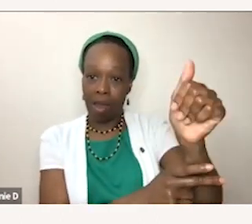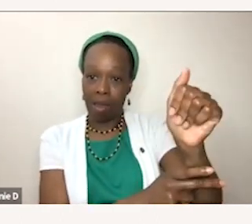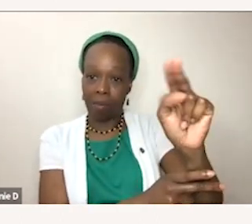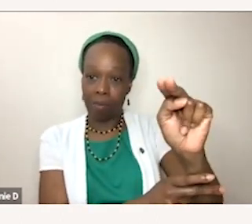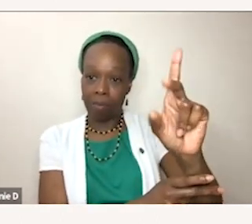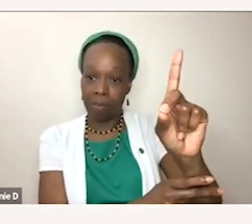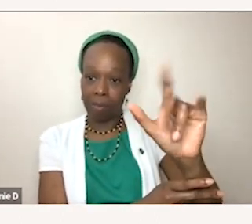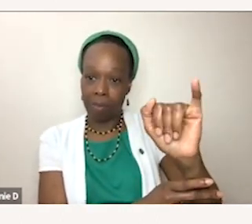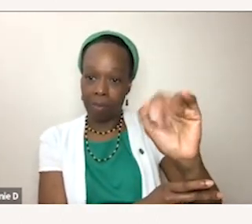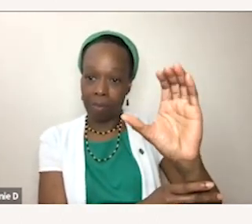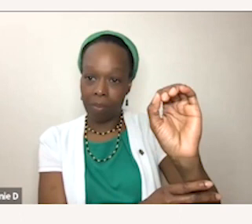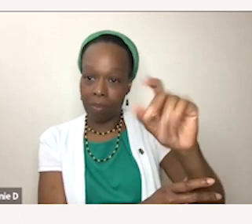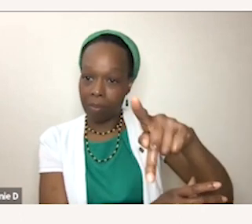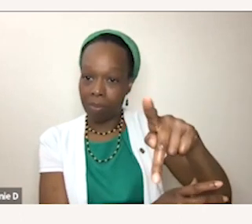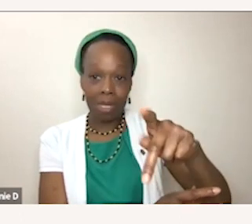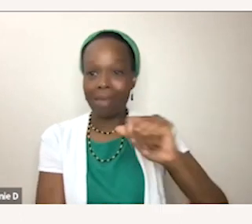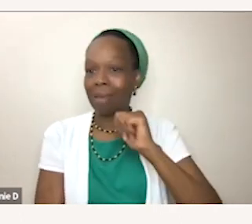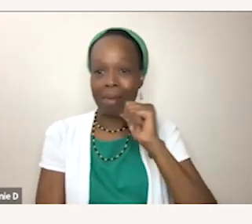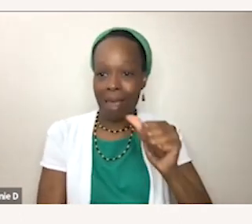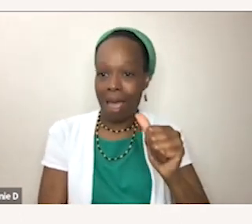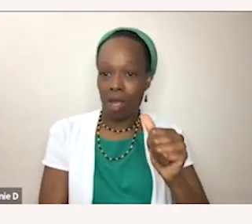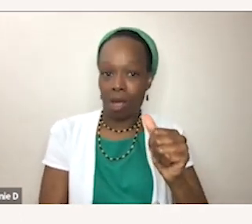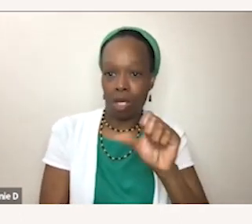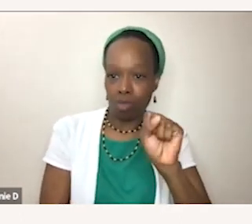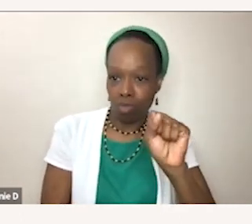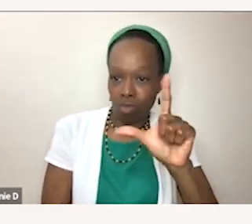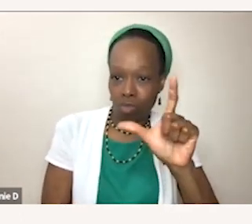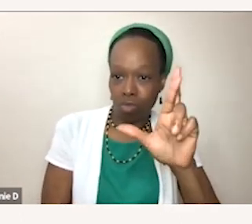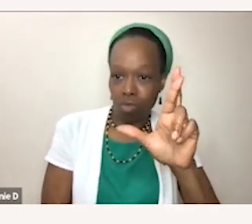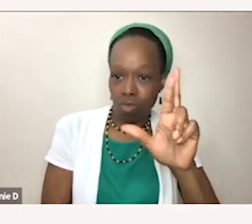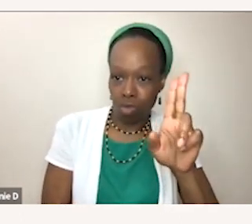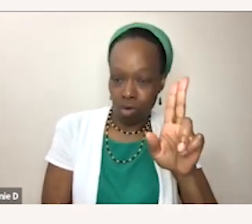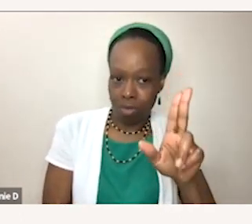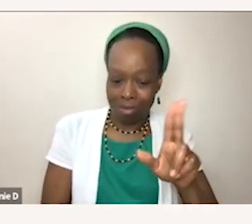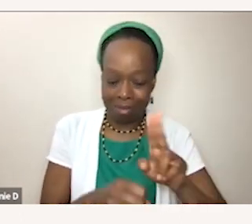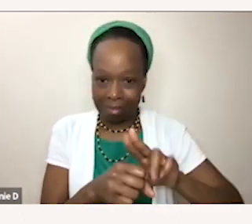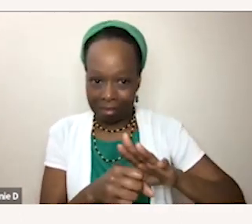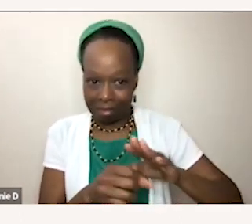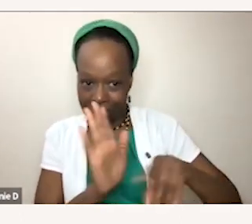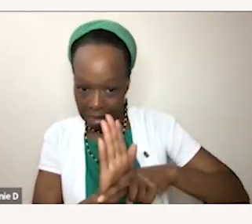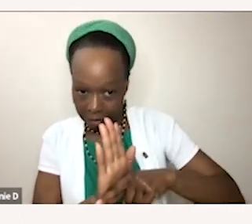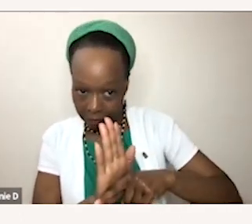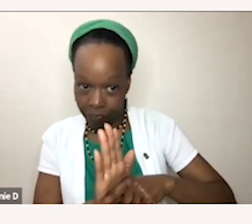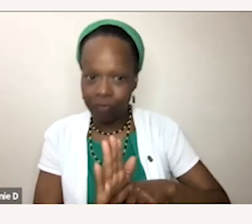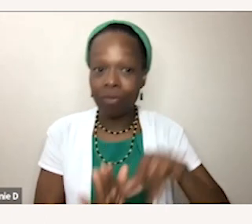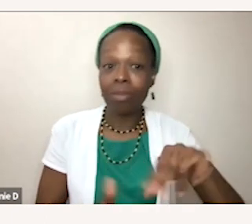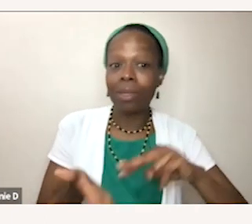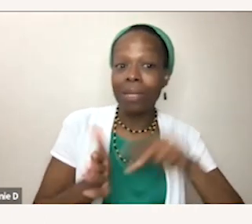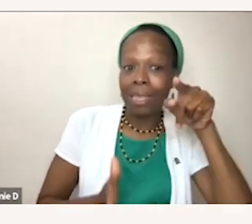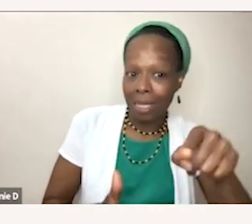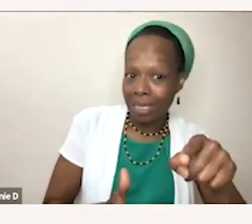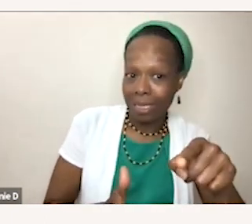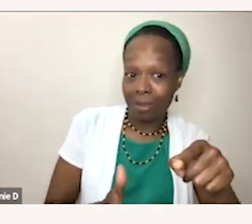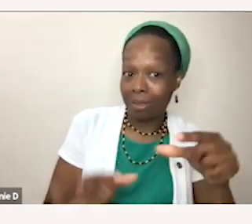well. So this euphemistic language, we're all about inclusion, right? And this euphemistic language, it isn't